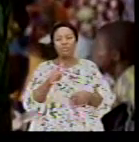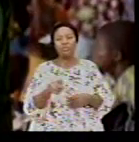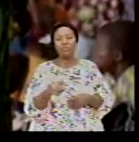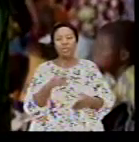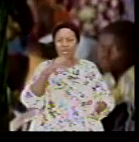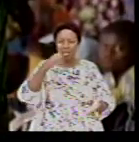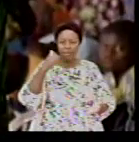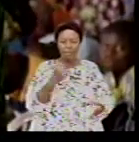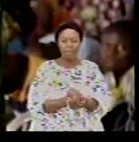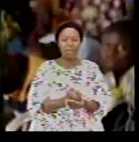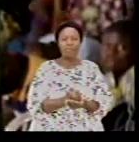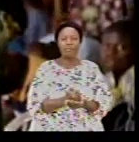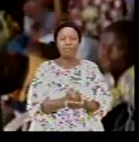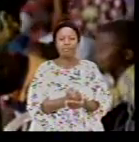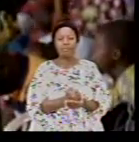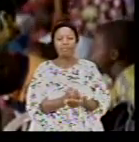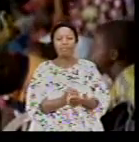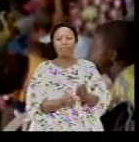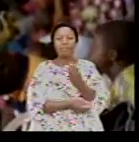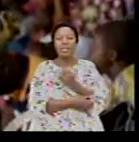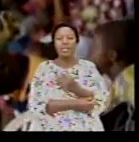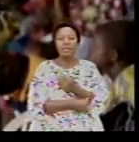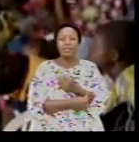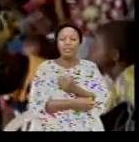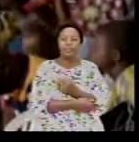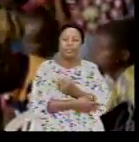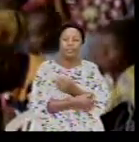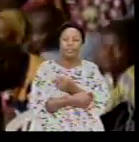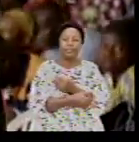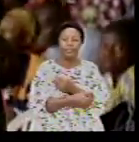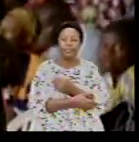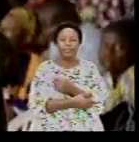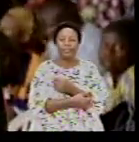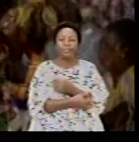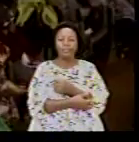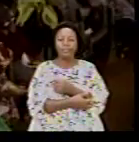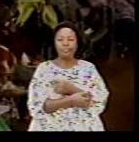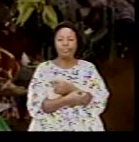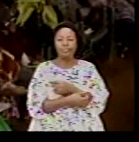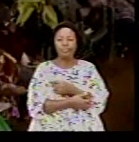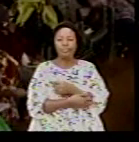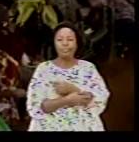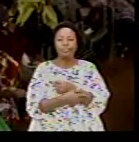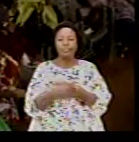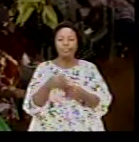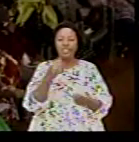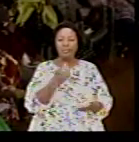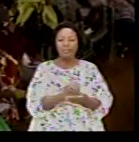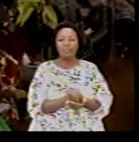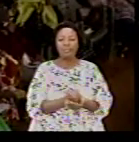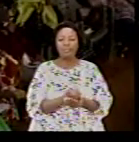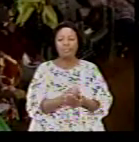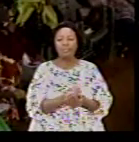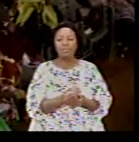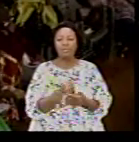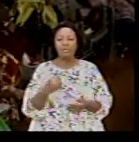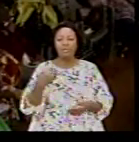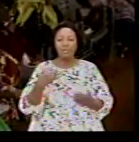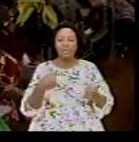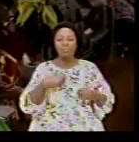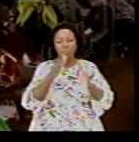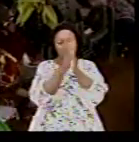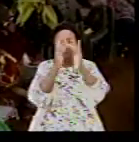Amen. I want to hear the amen. Amen. We're going to pray together now.